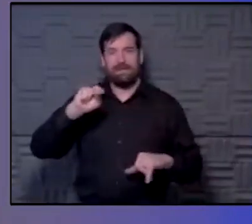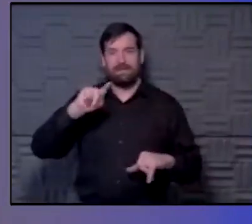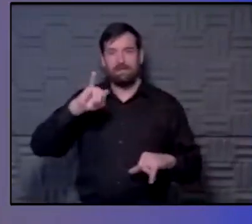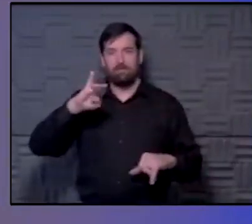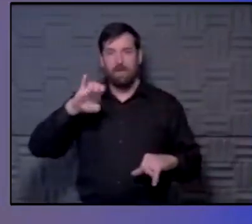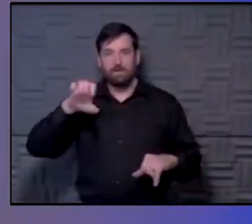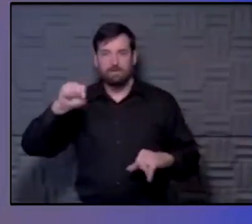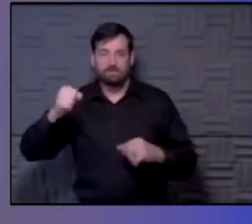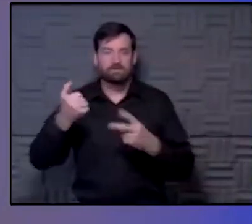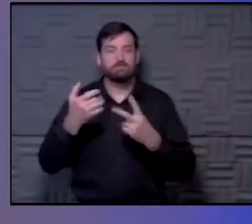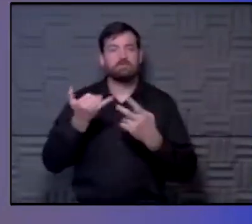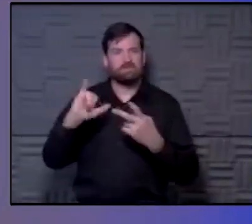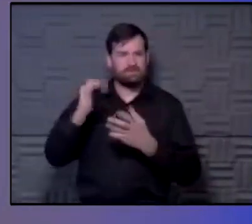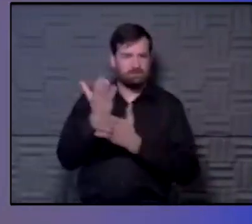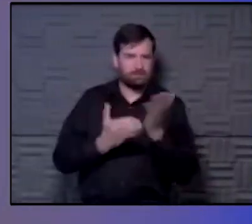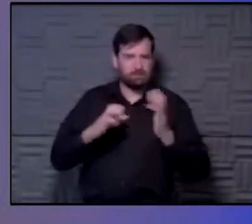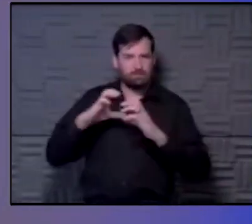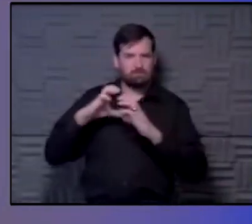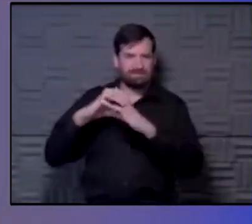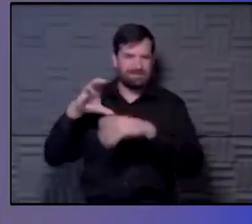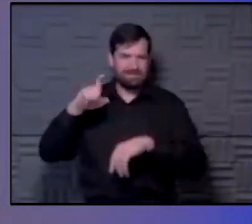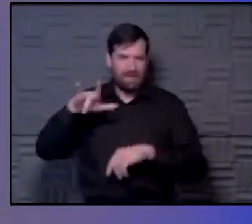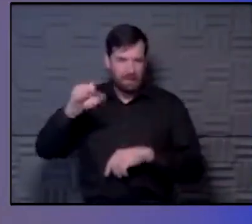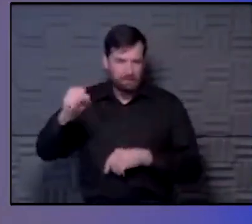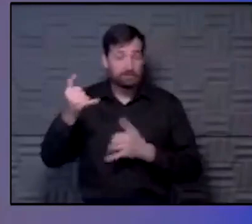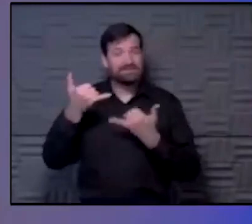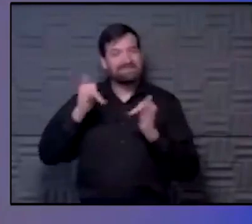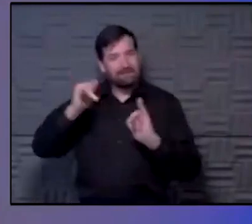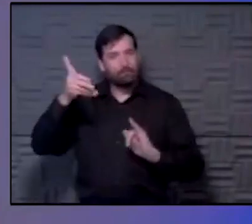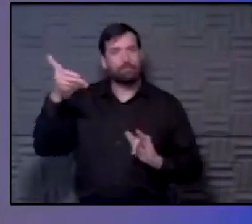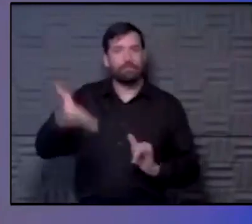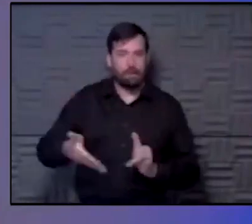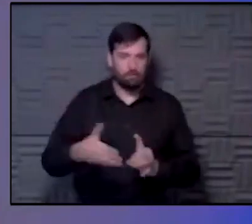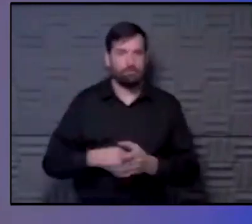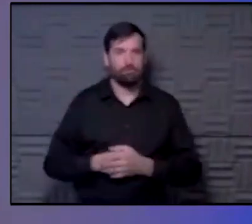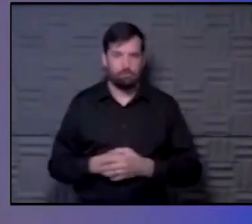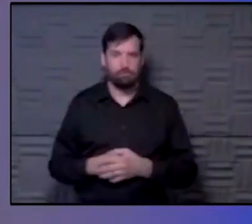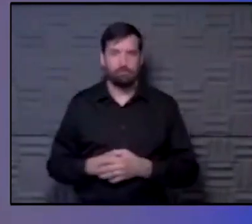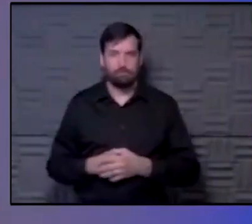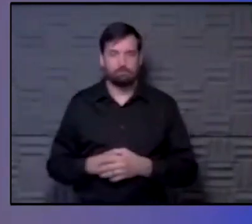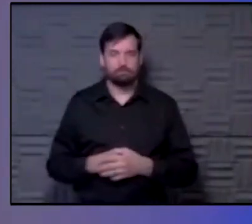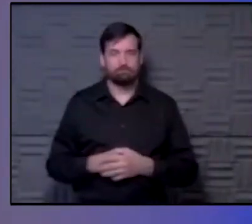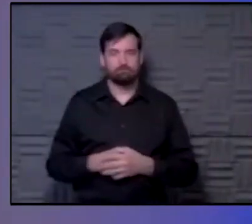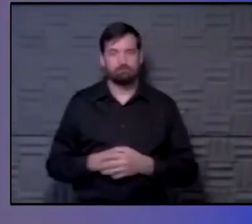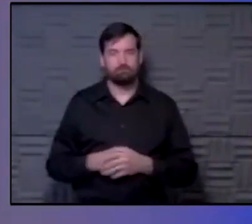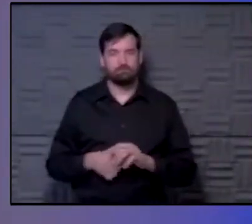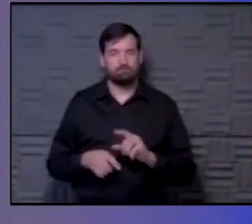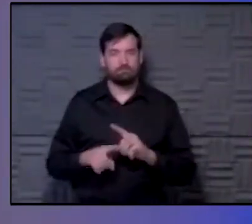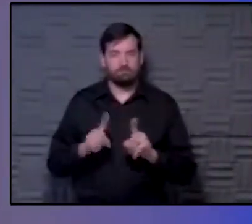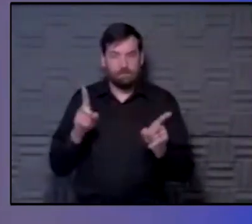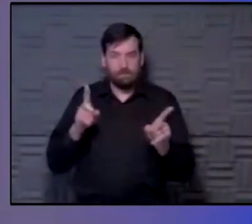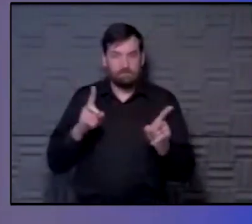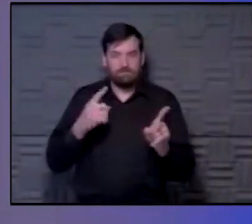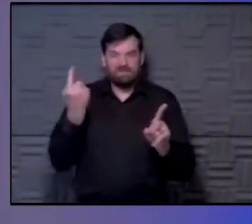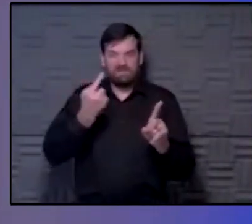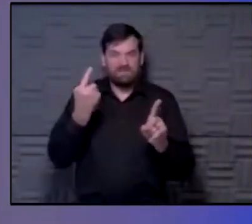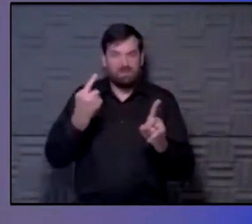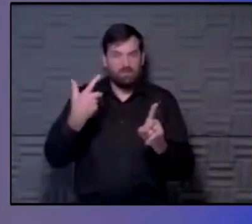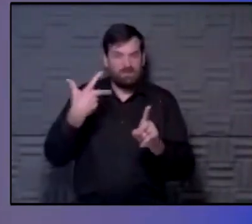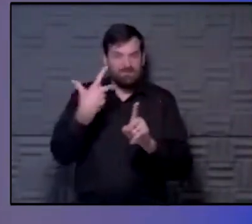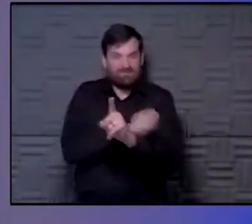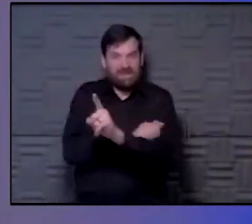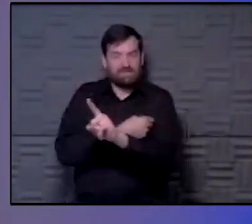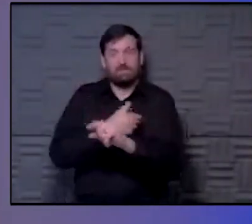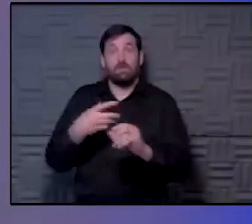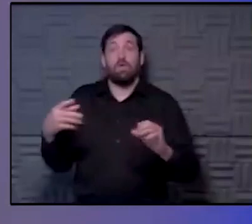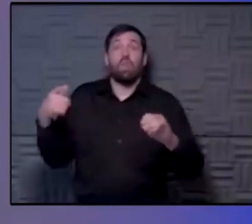that are part of the immune system still present. And so, we just don't have anybody that was vaccinated longer than 6 months